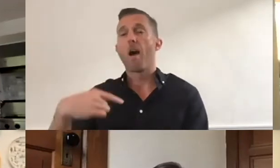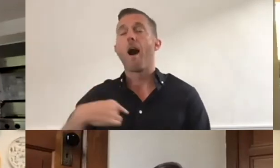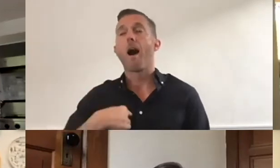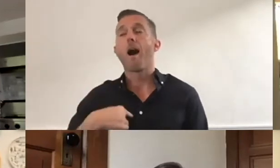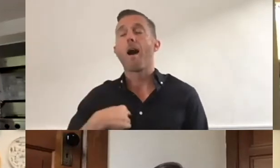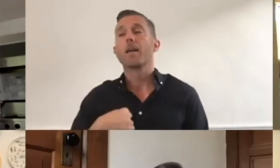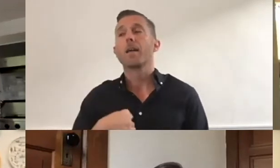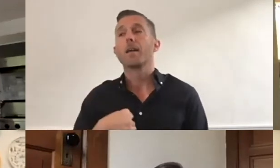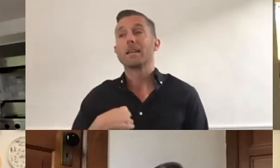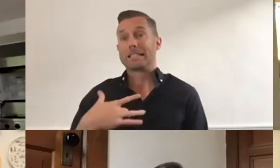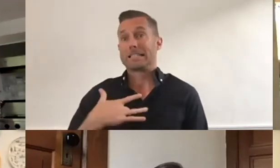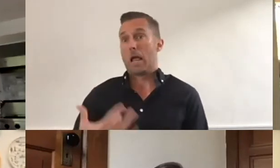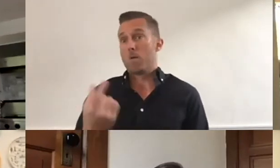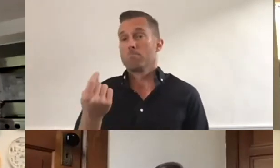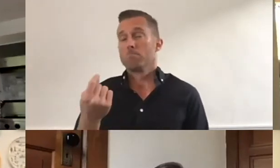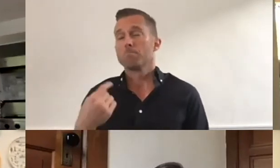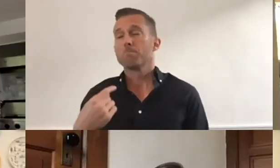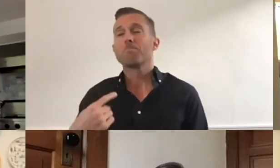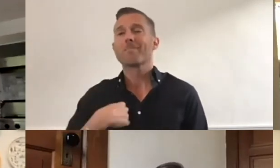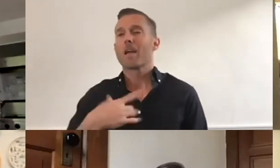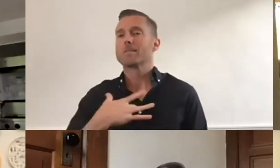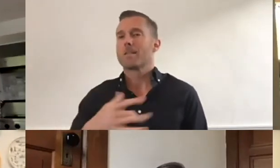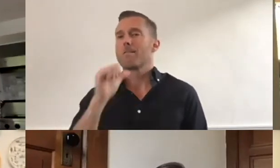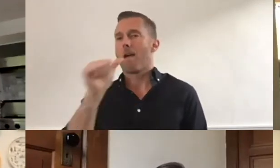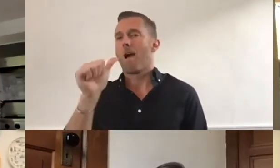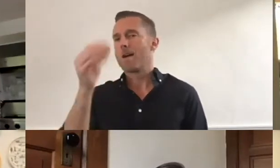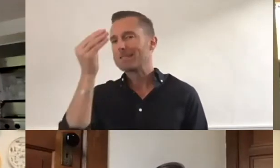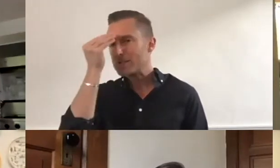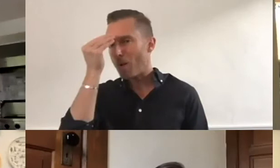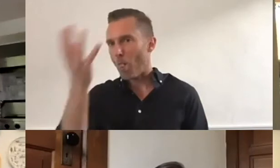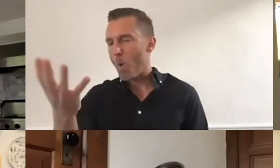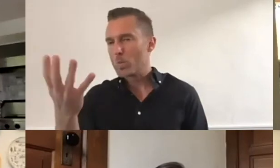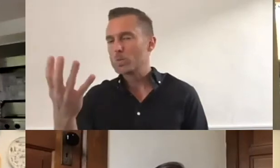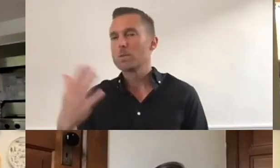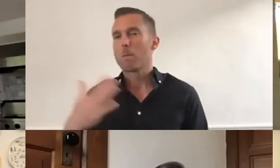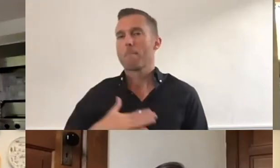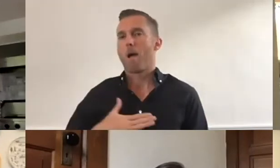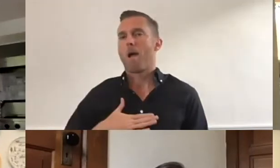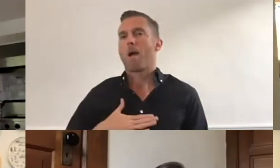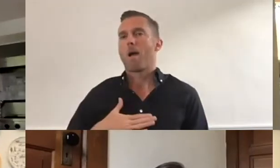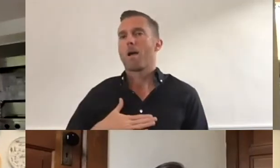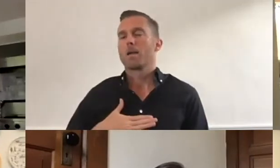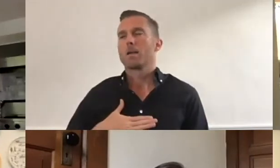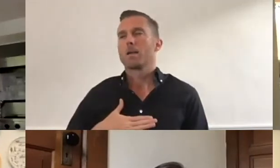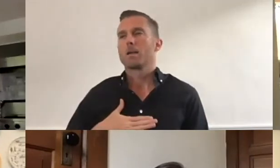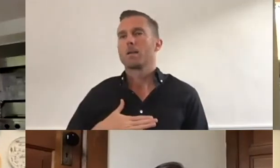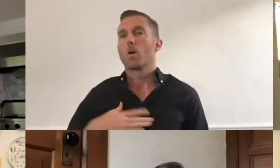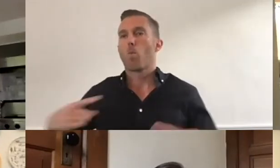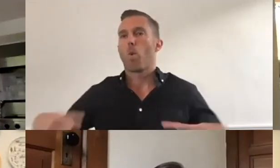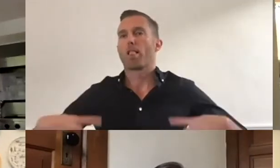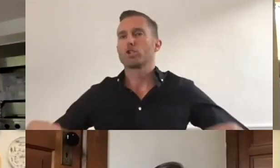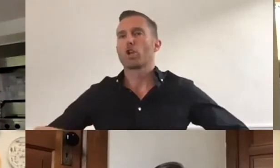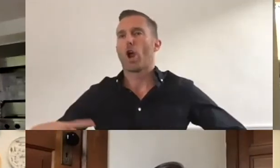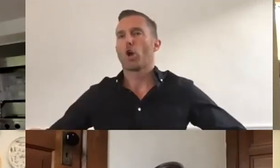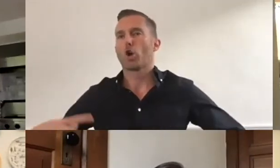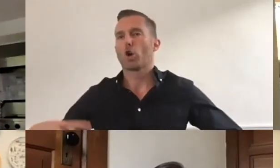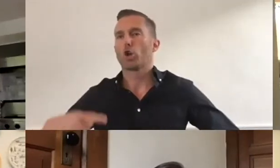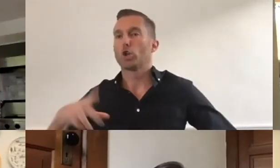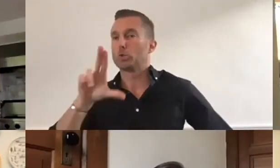I tend to not disclose my wheelchair use when I'm